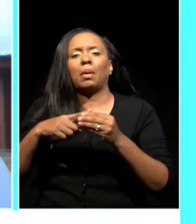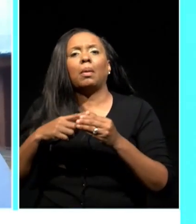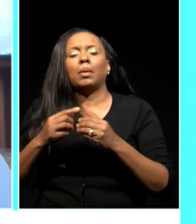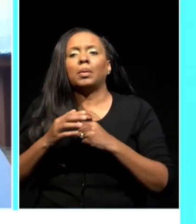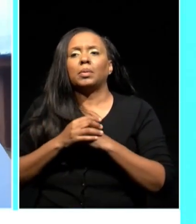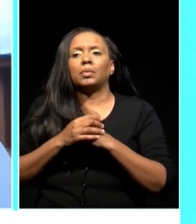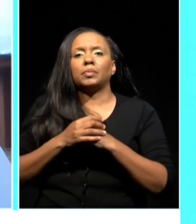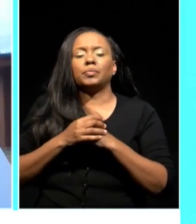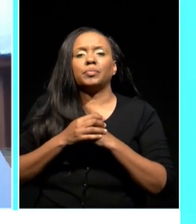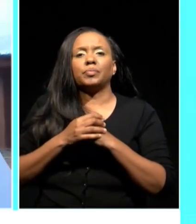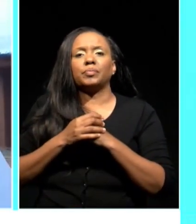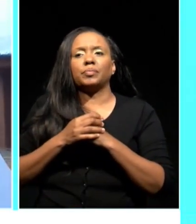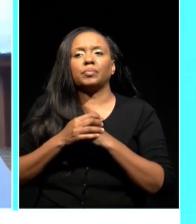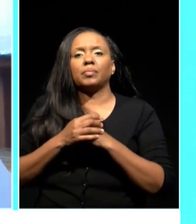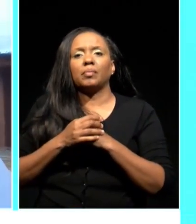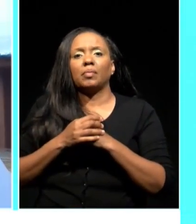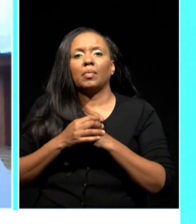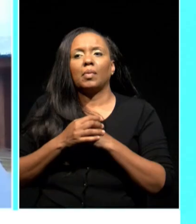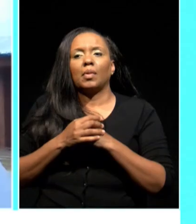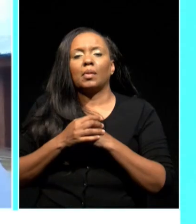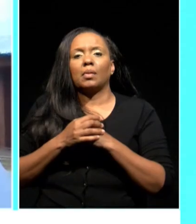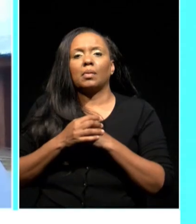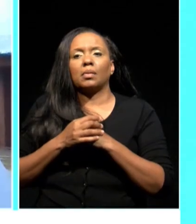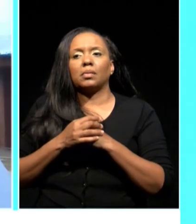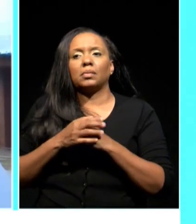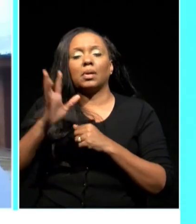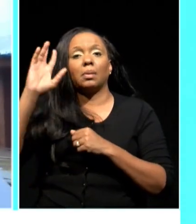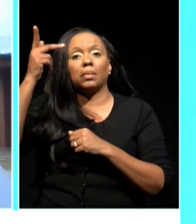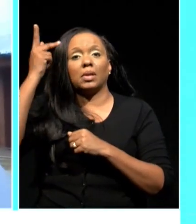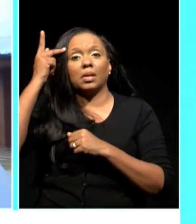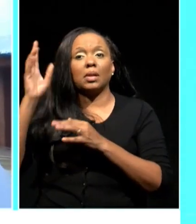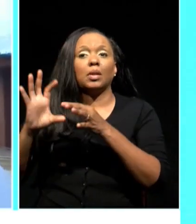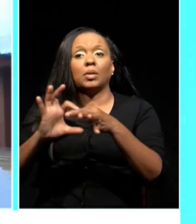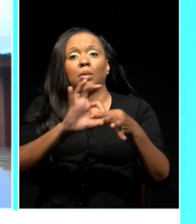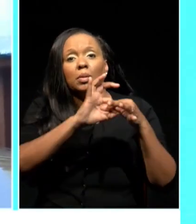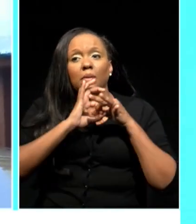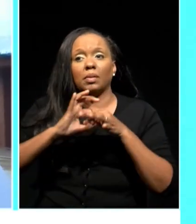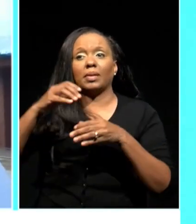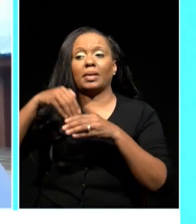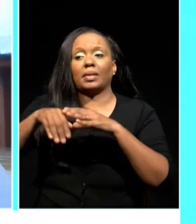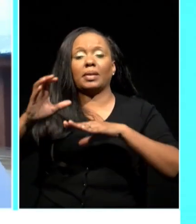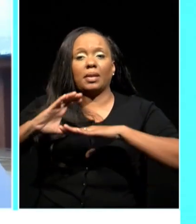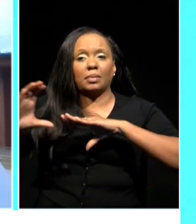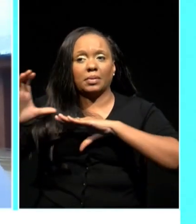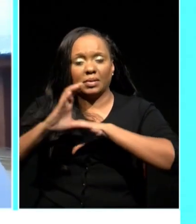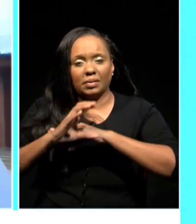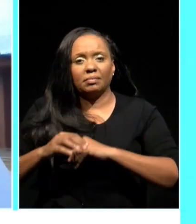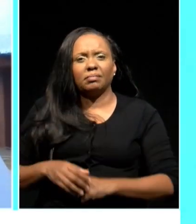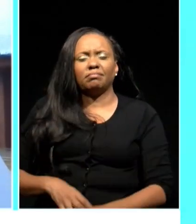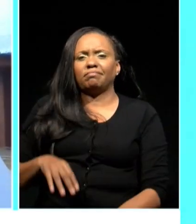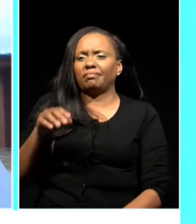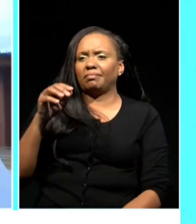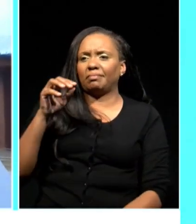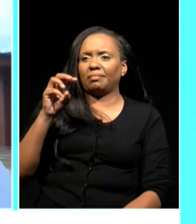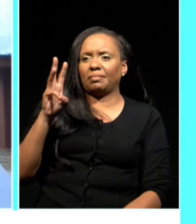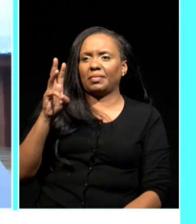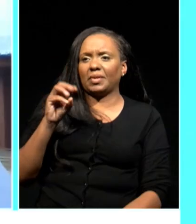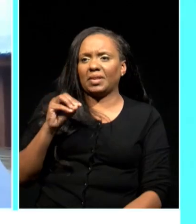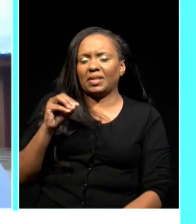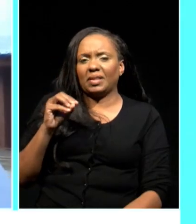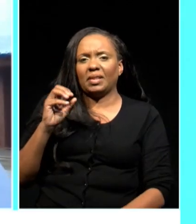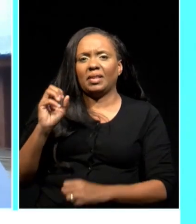a revisiting of political union in the Caribbean. It is 60 years now that we have the